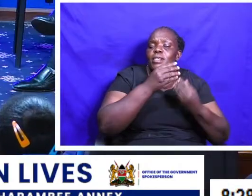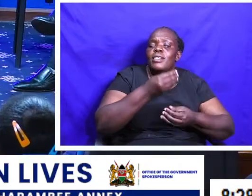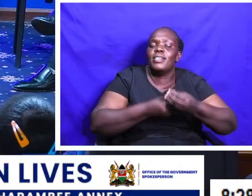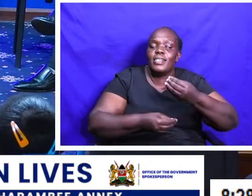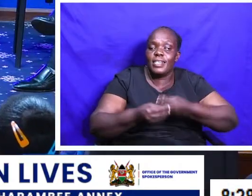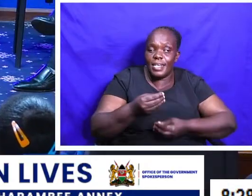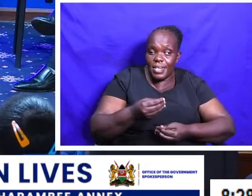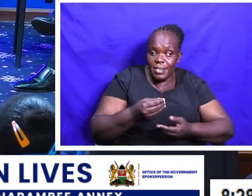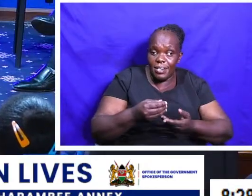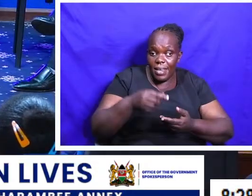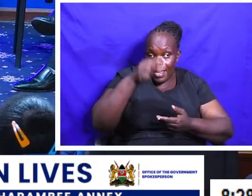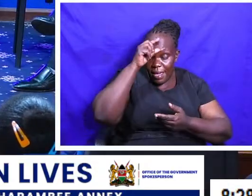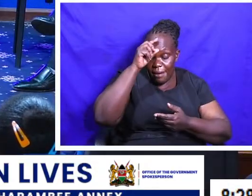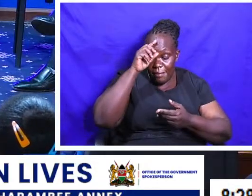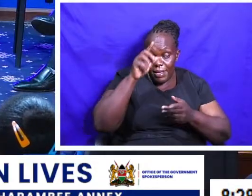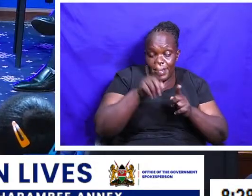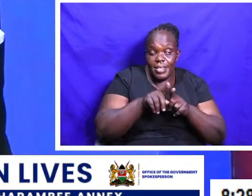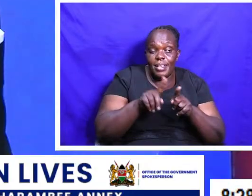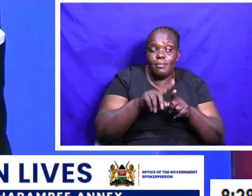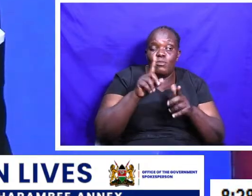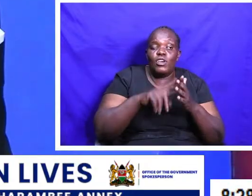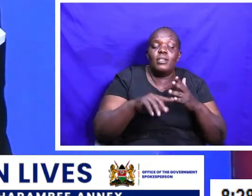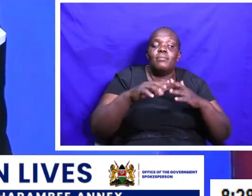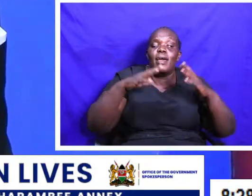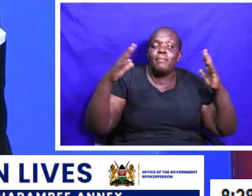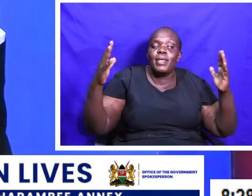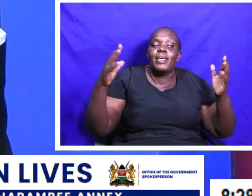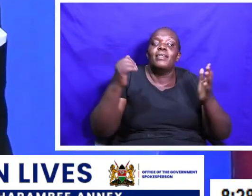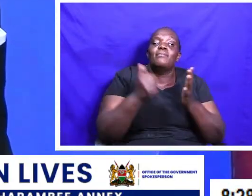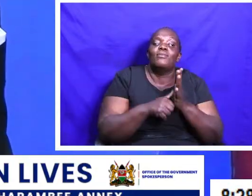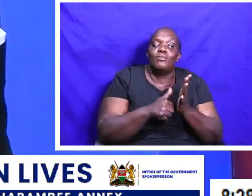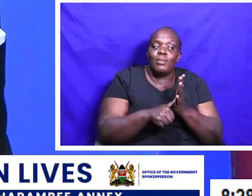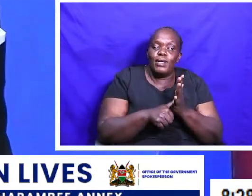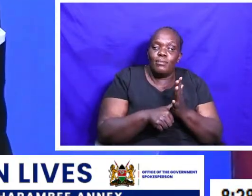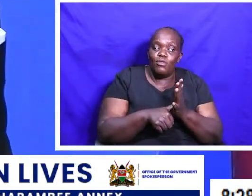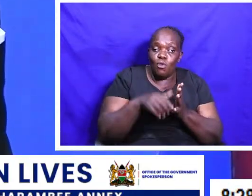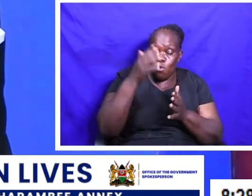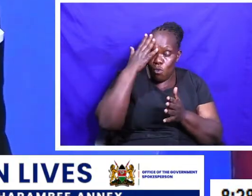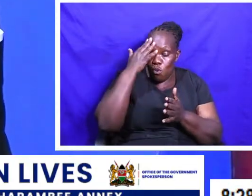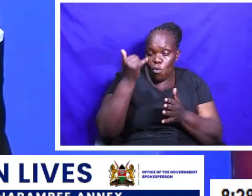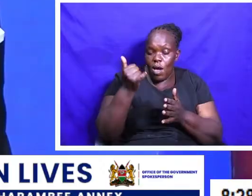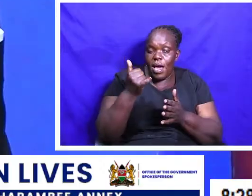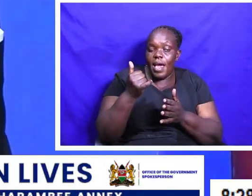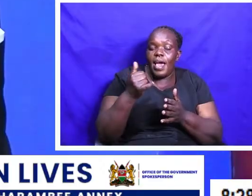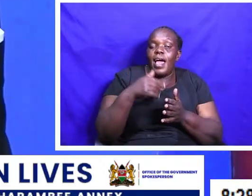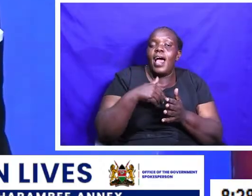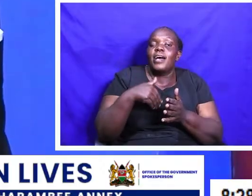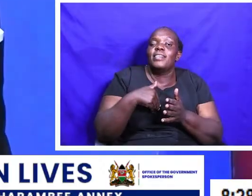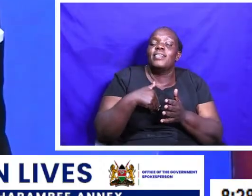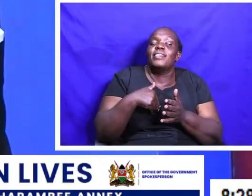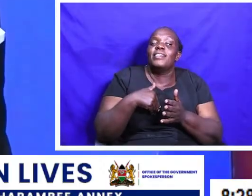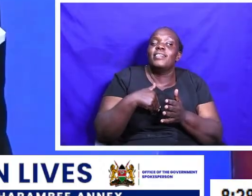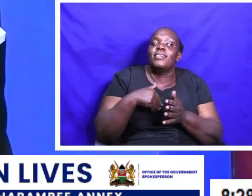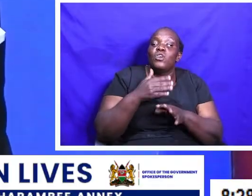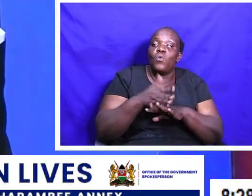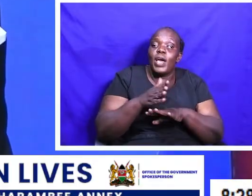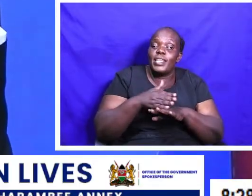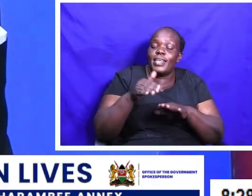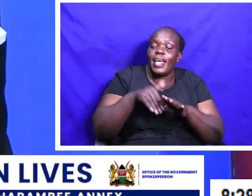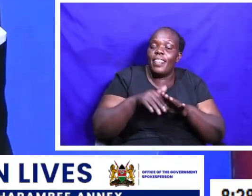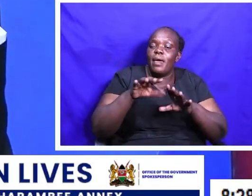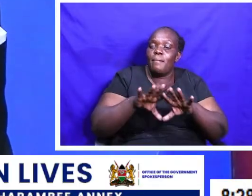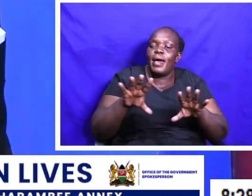trade, garbage collection was my biggest headache, because you have this waste